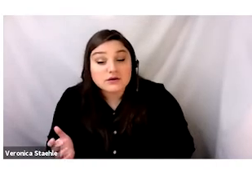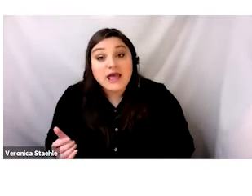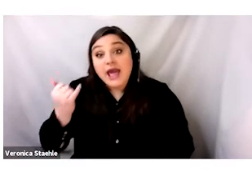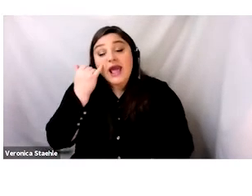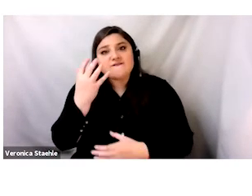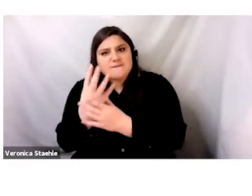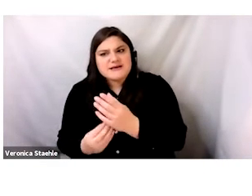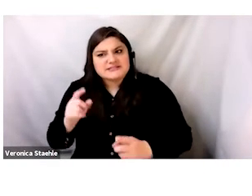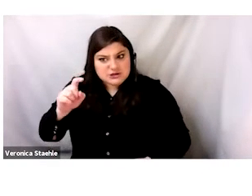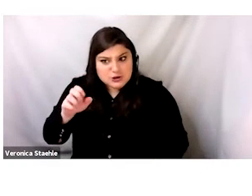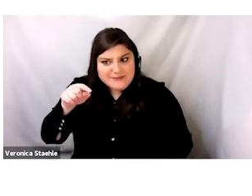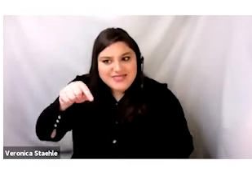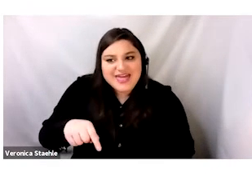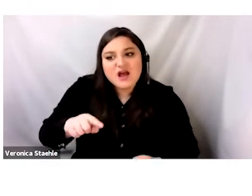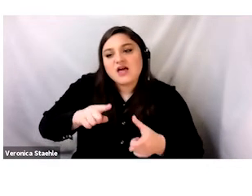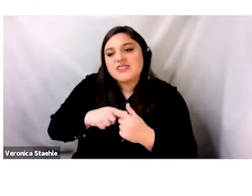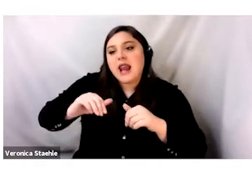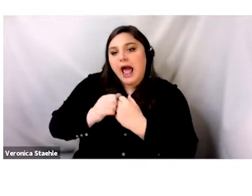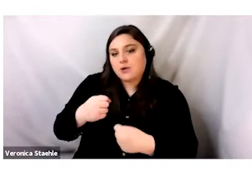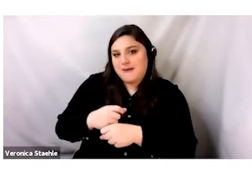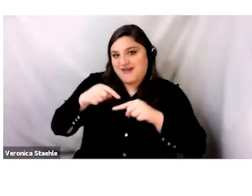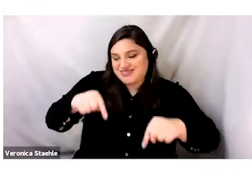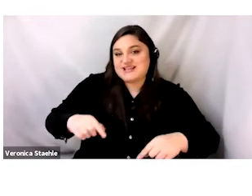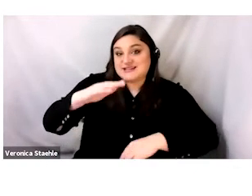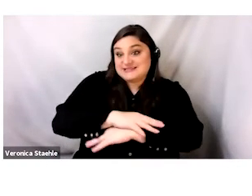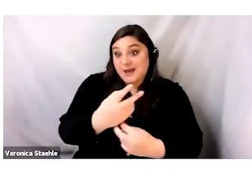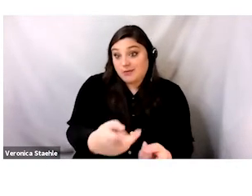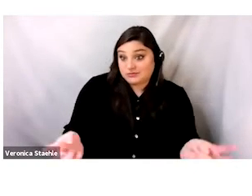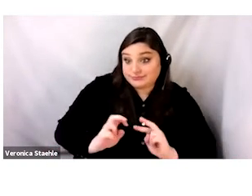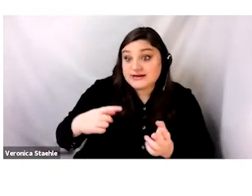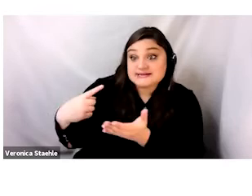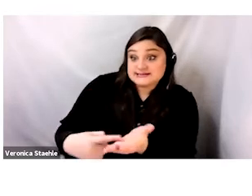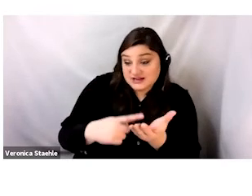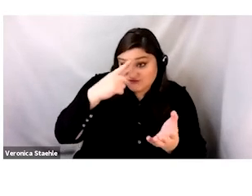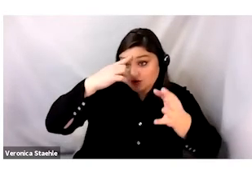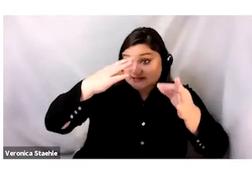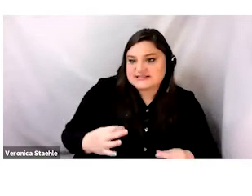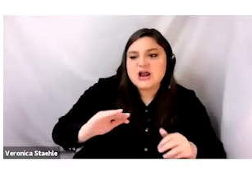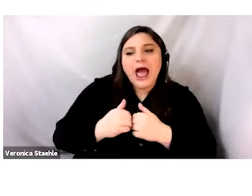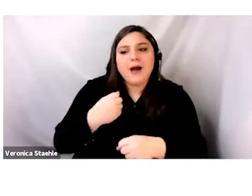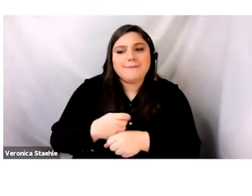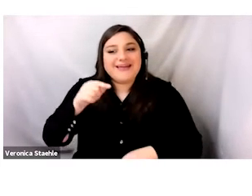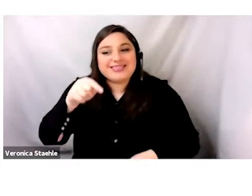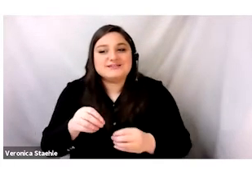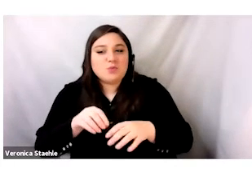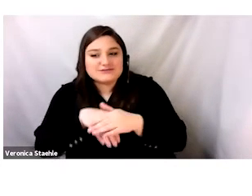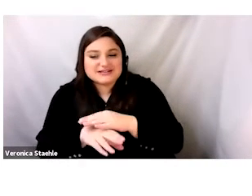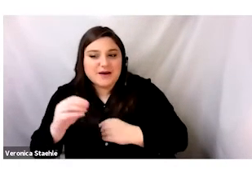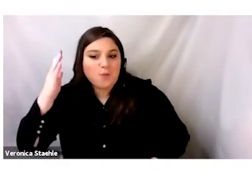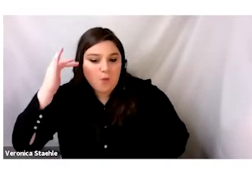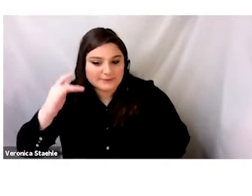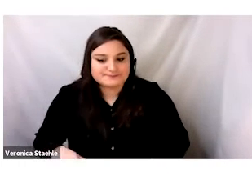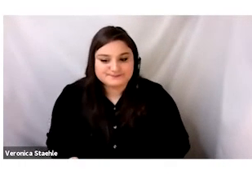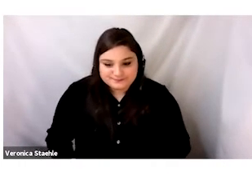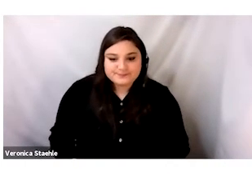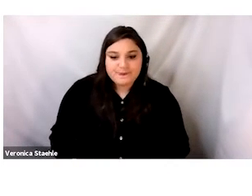to people who want and need to be involved? A few years ago, I was on a panel at Harvard, and it was the first time I've ever been to Harvard, because in